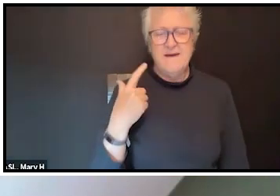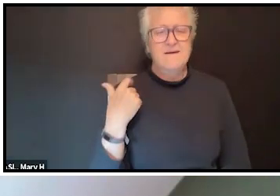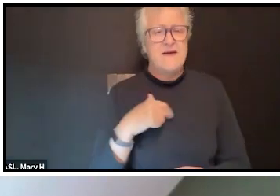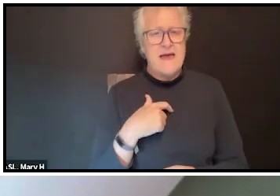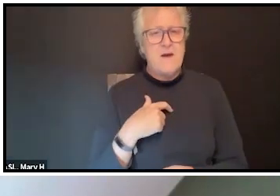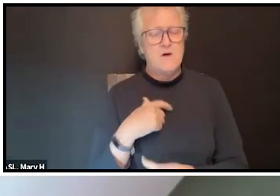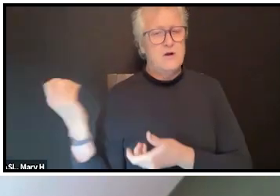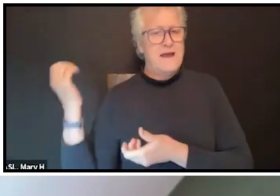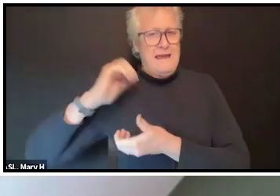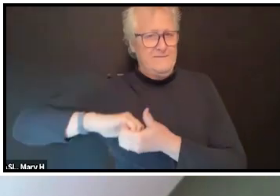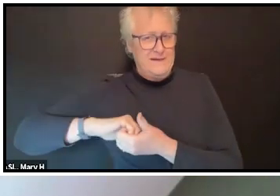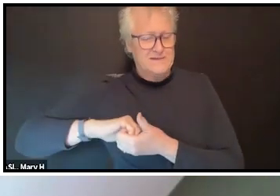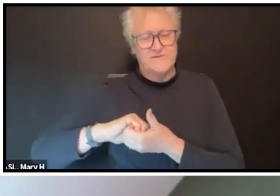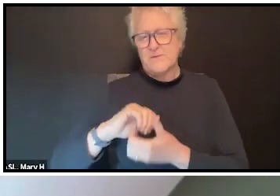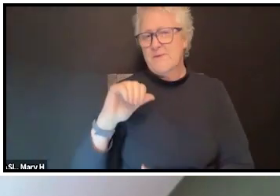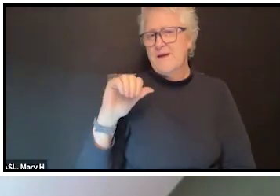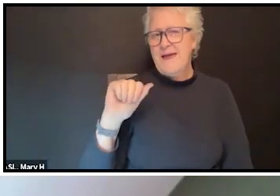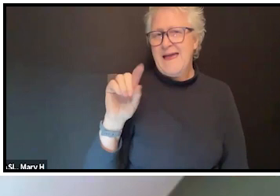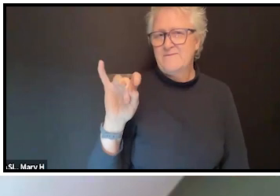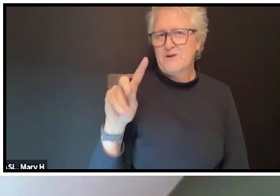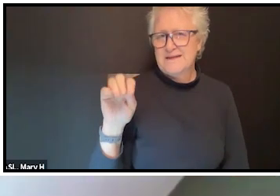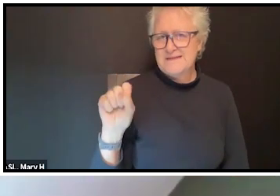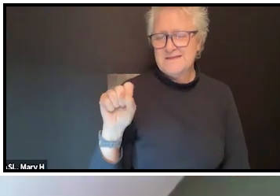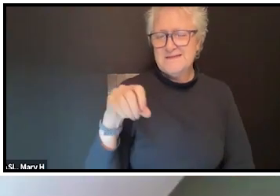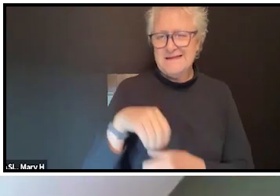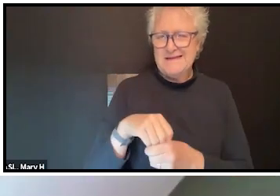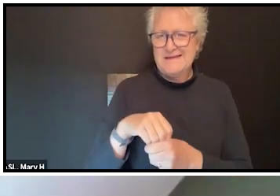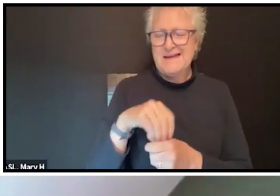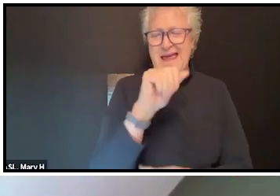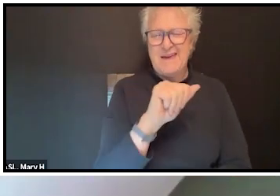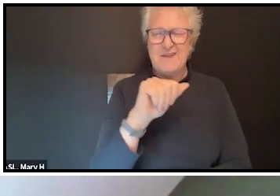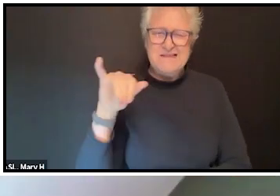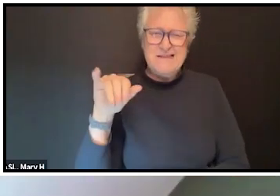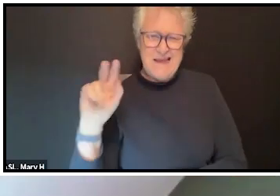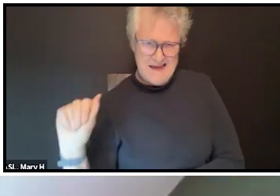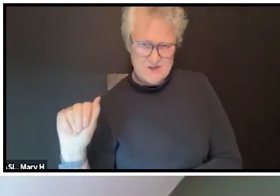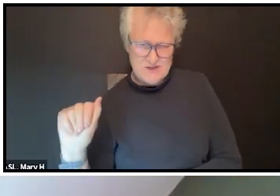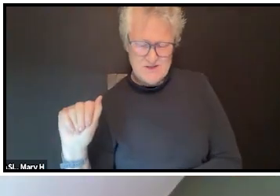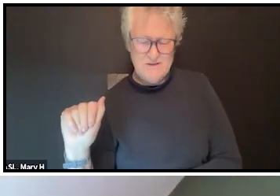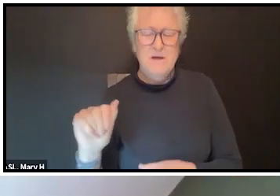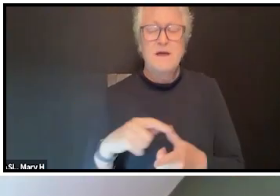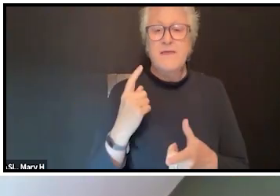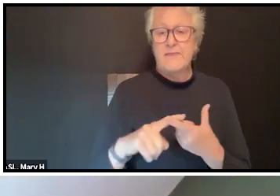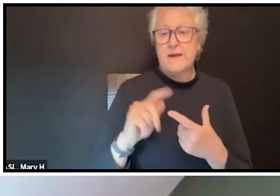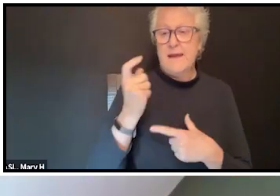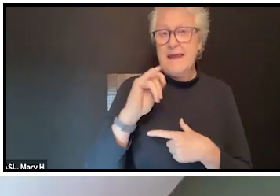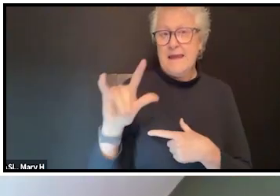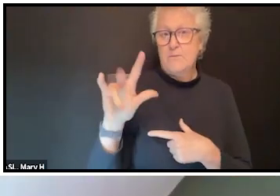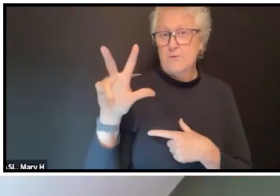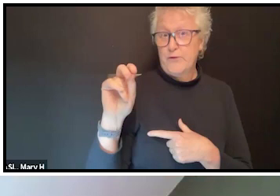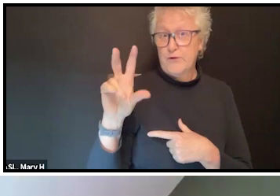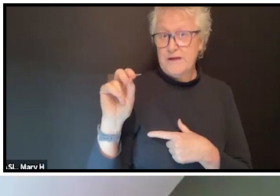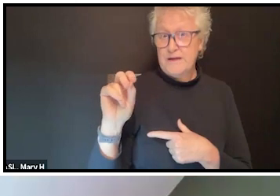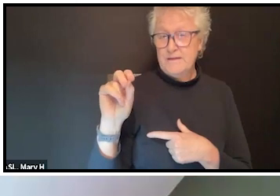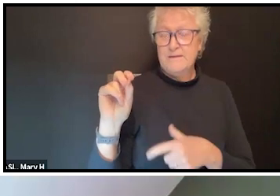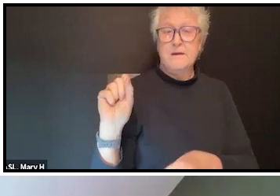Chose Self-Direction. We have a consumer panel, peer-to-peer panel. And then on April 30th, Employment Success,